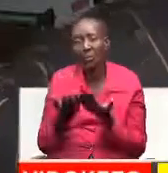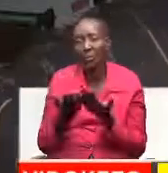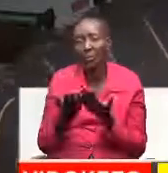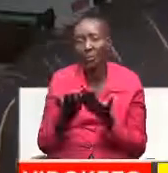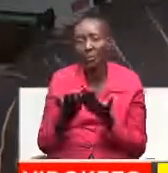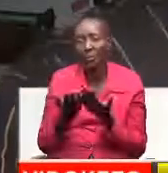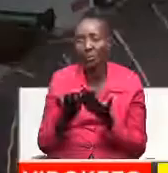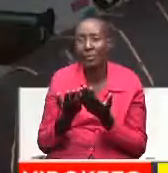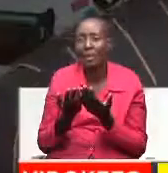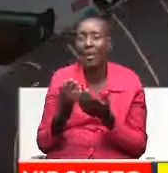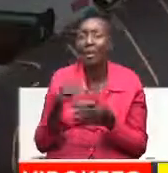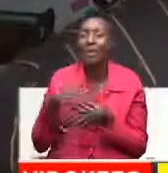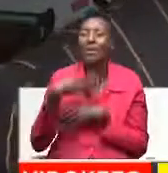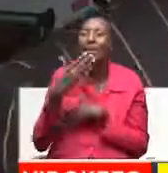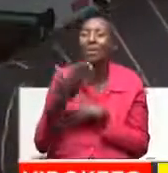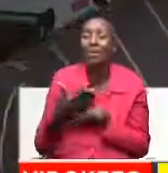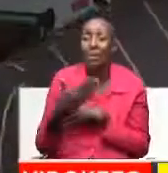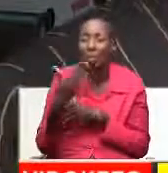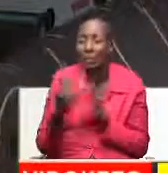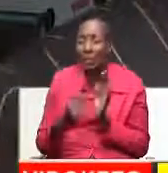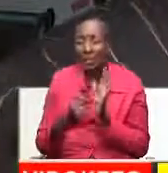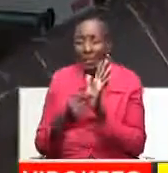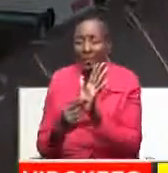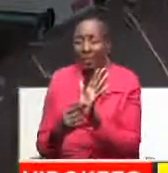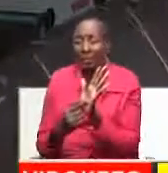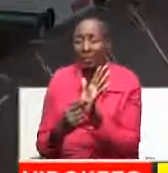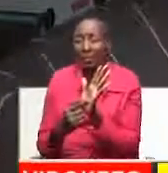Because every other time, for instance,